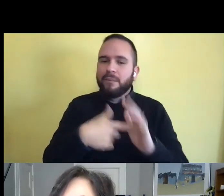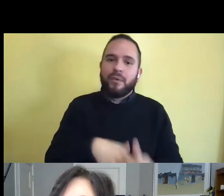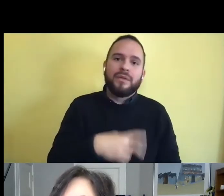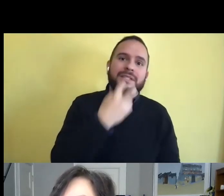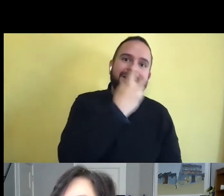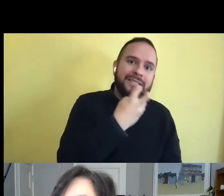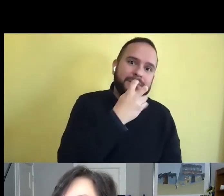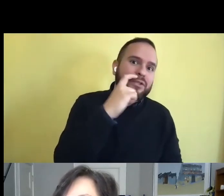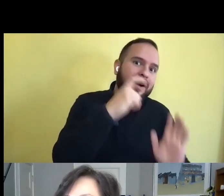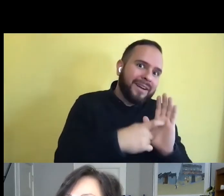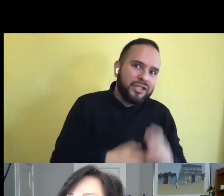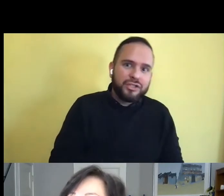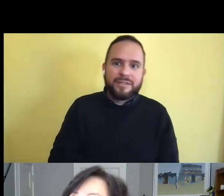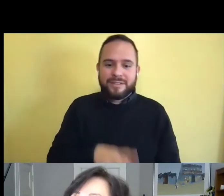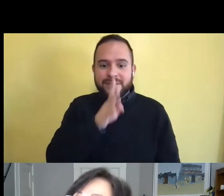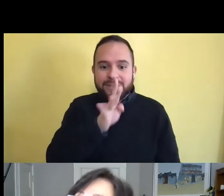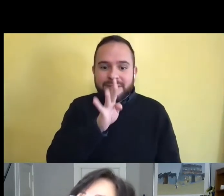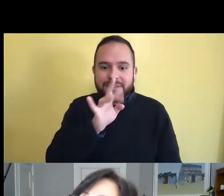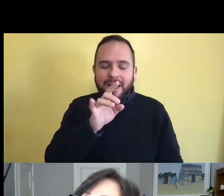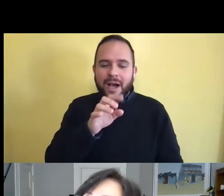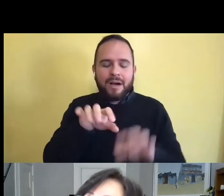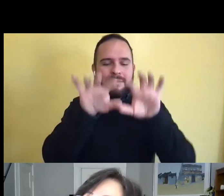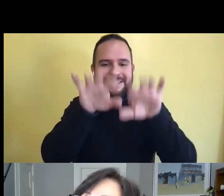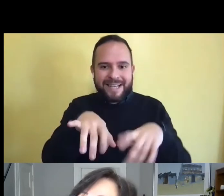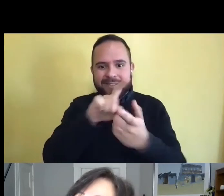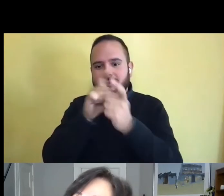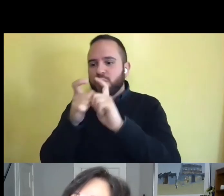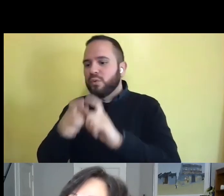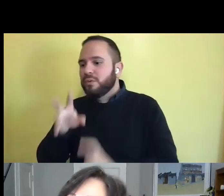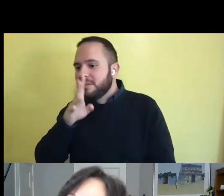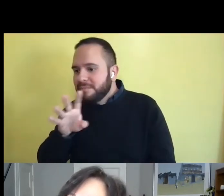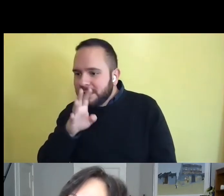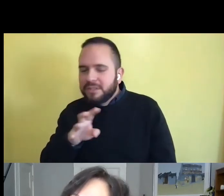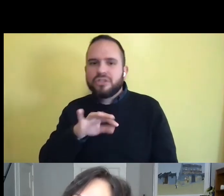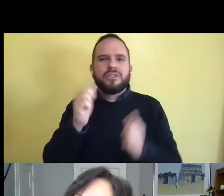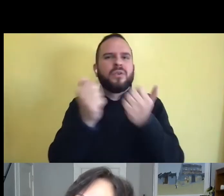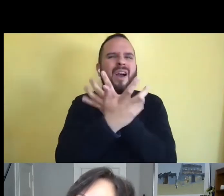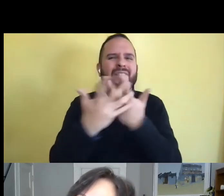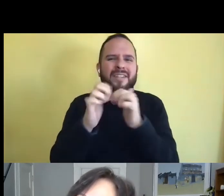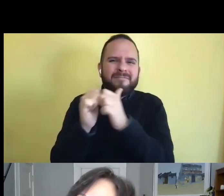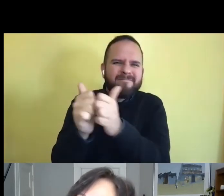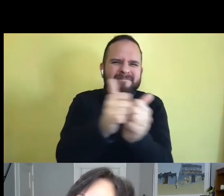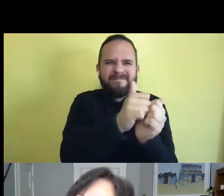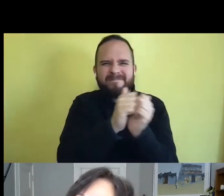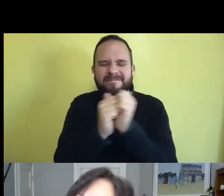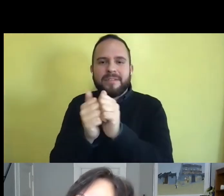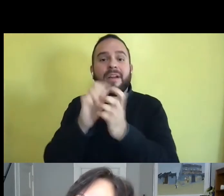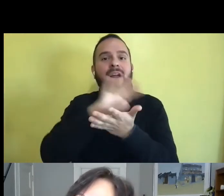the combination of them put together in a way that then becomes